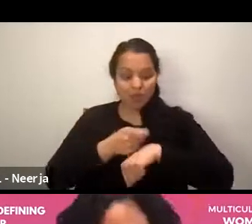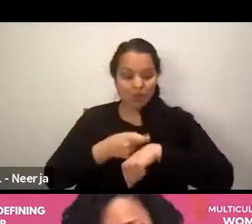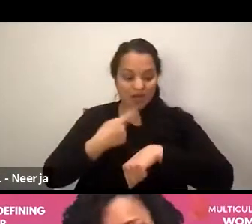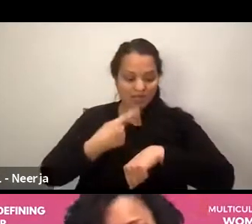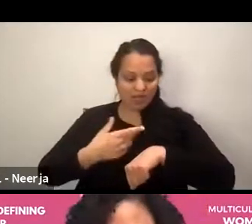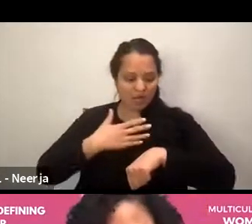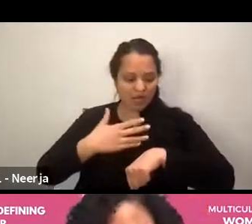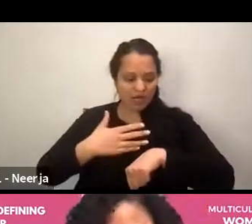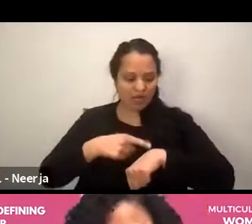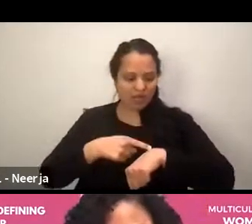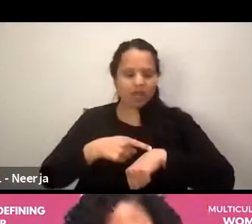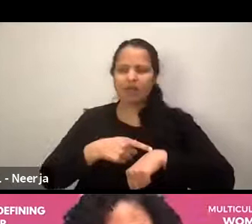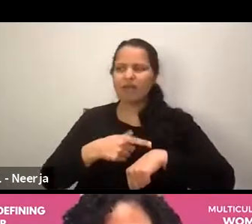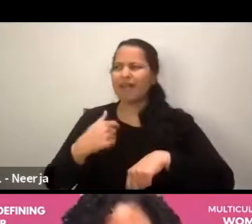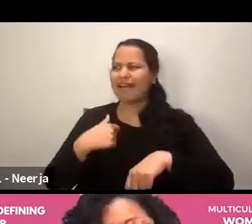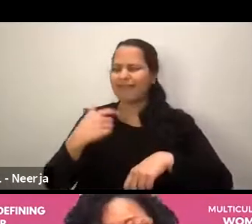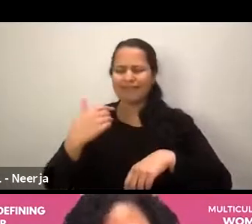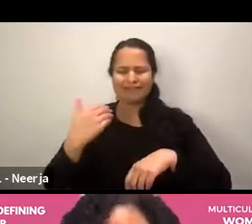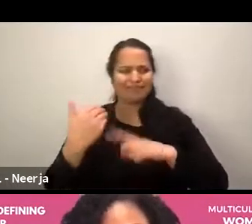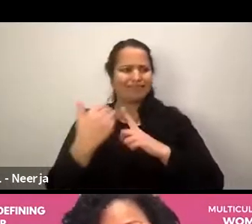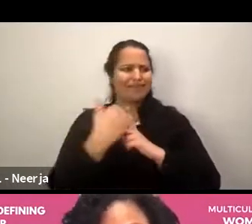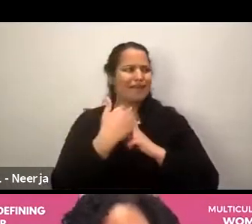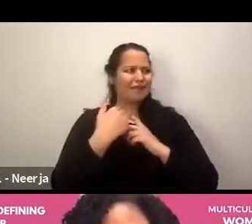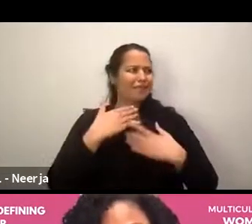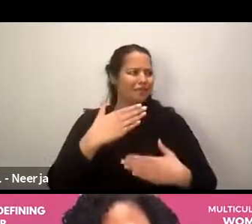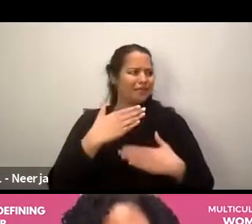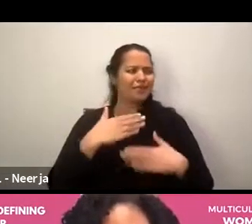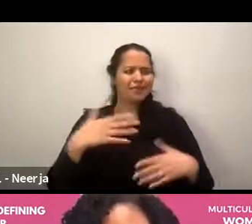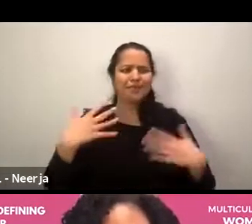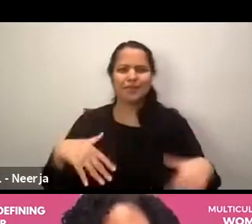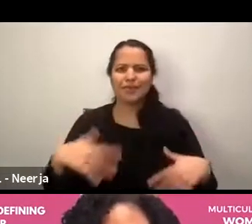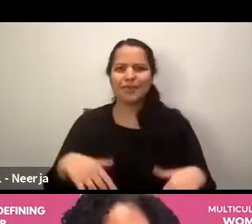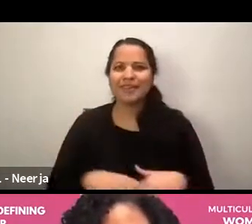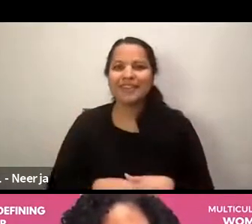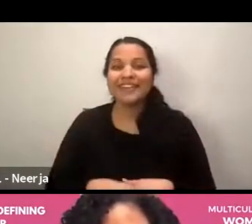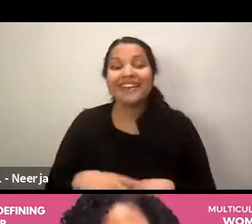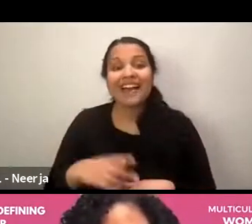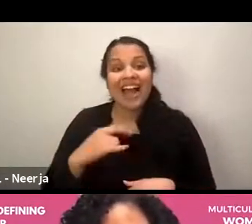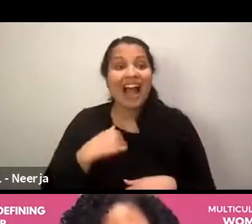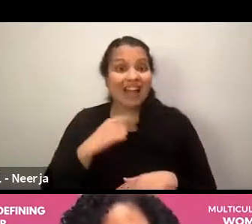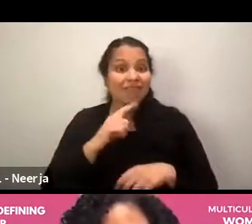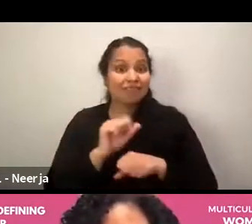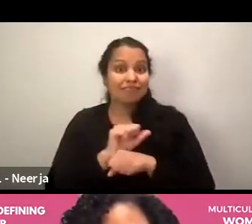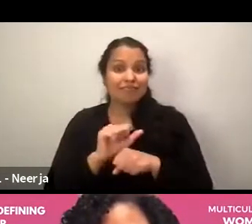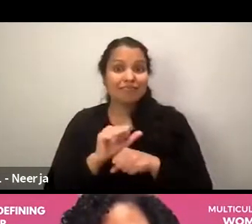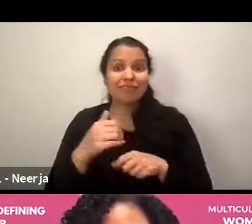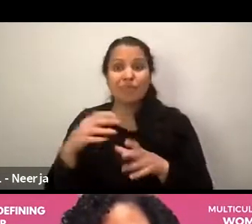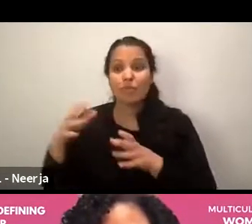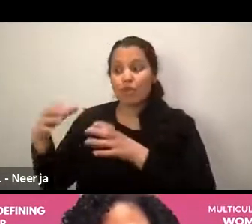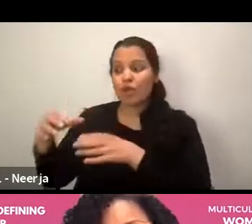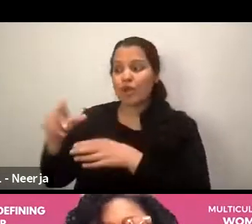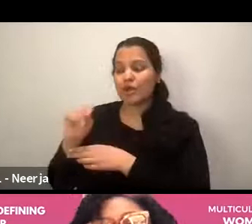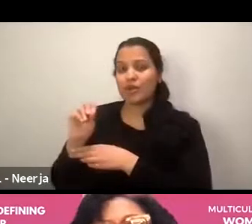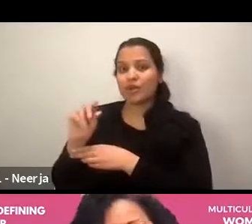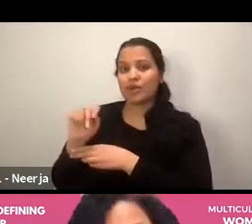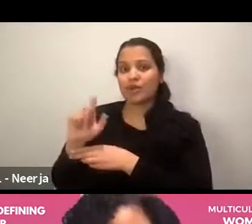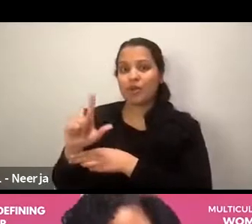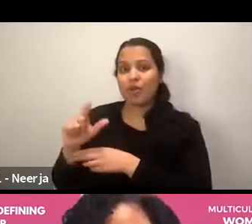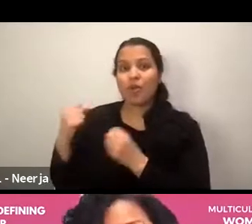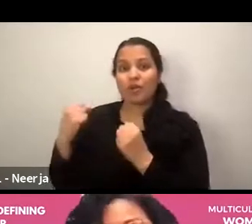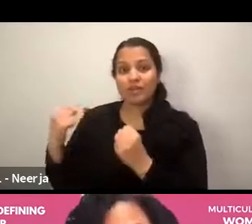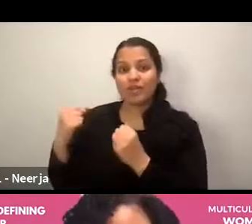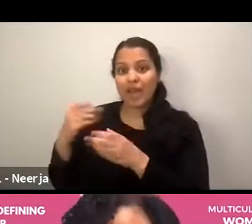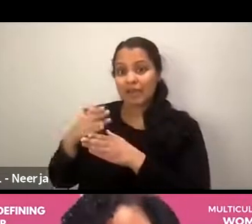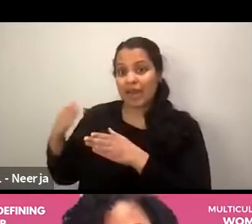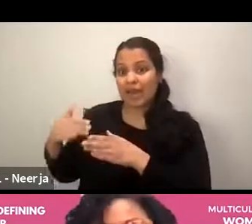because I need a reminder, right? And then the other thing is, I literally put a total gym next to my desk. So like, if I have